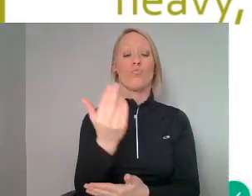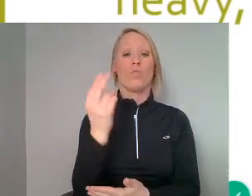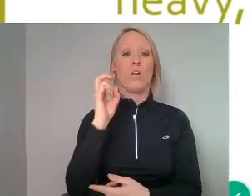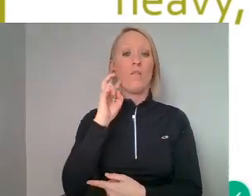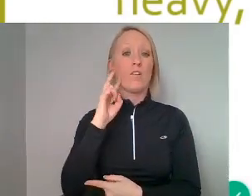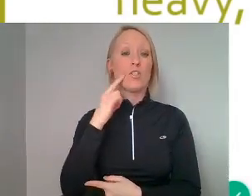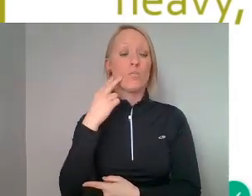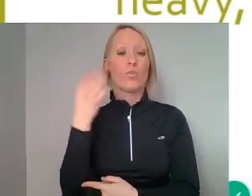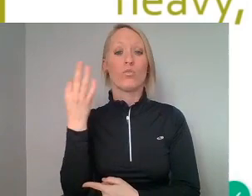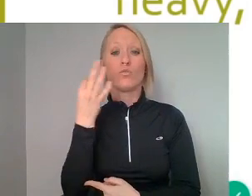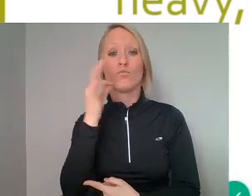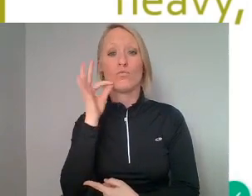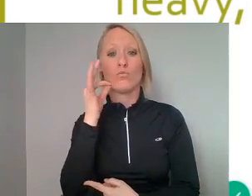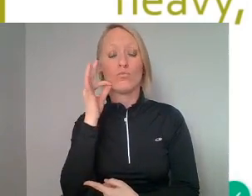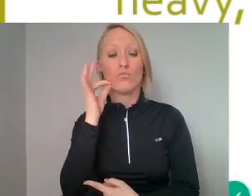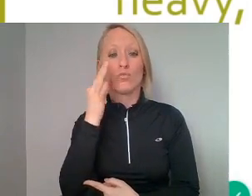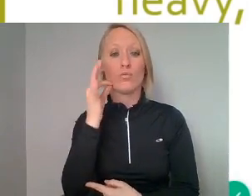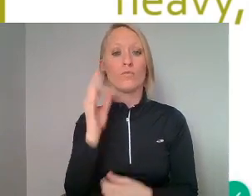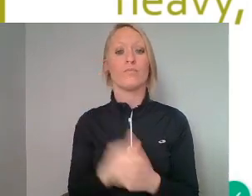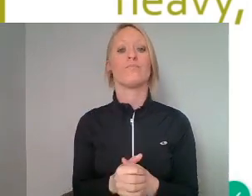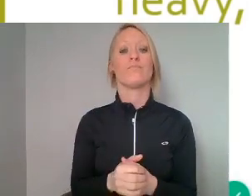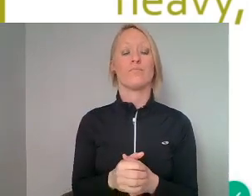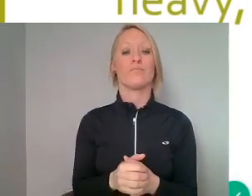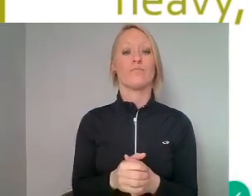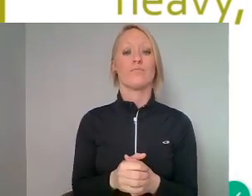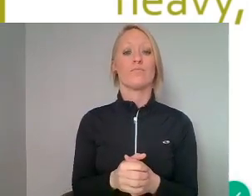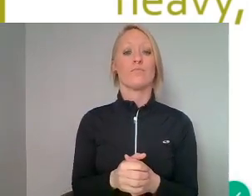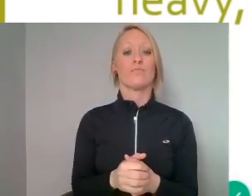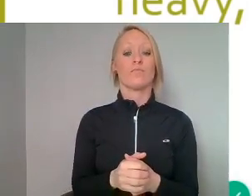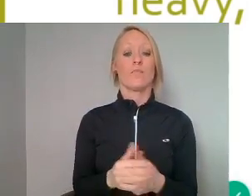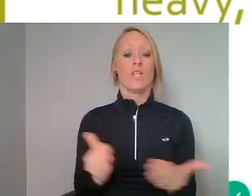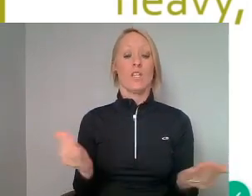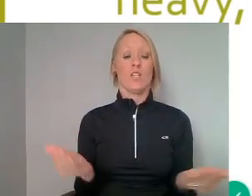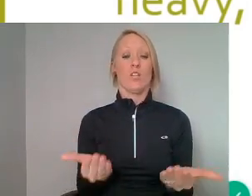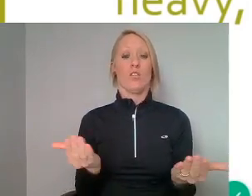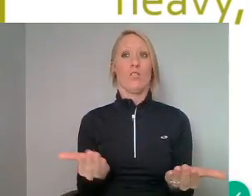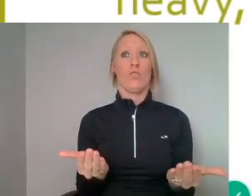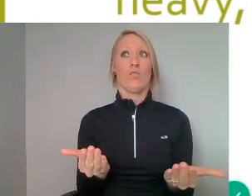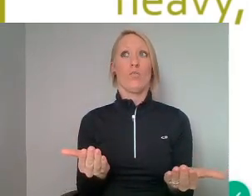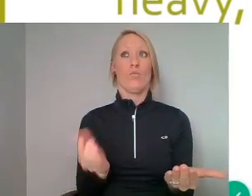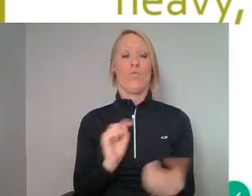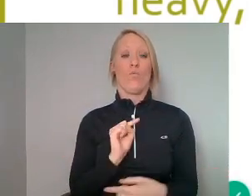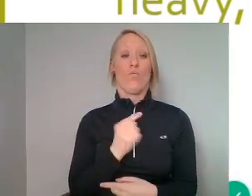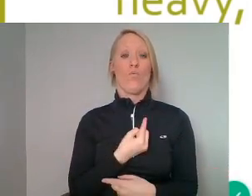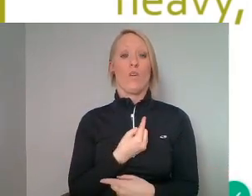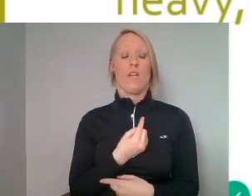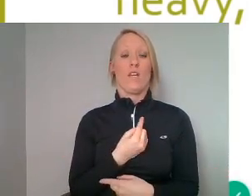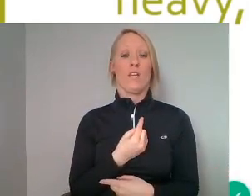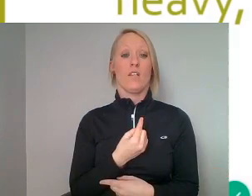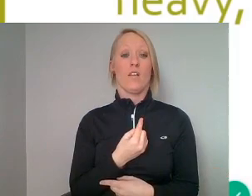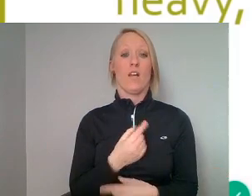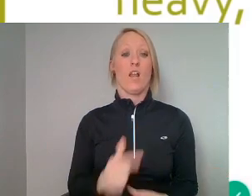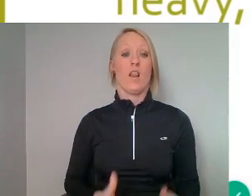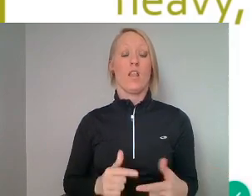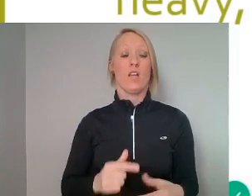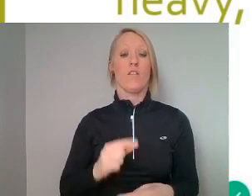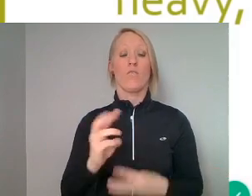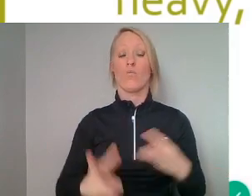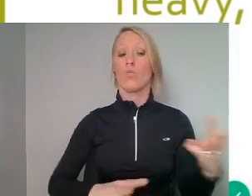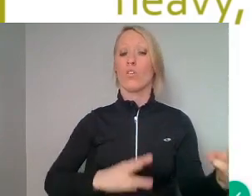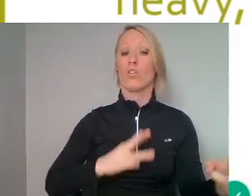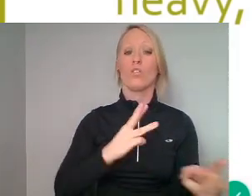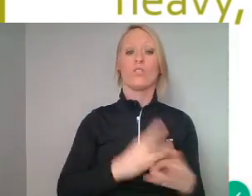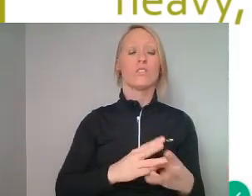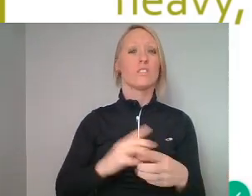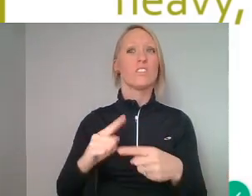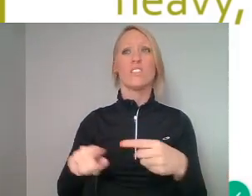live with a global market or global kind of infrastructure. So we can get watermelon and mangoes and